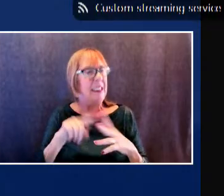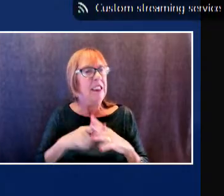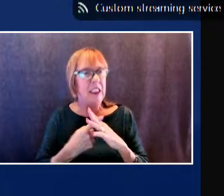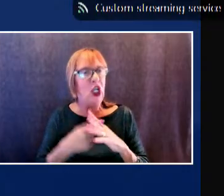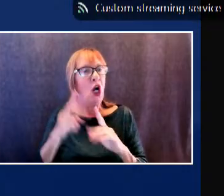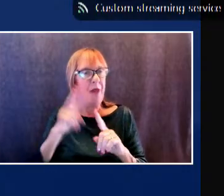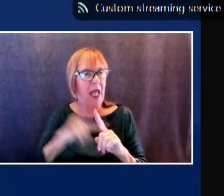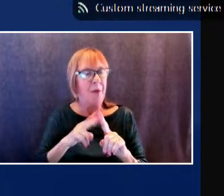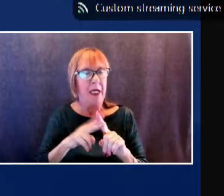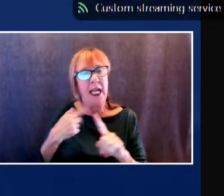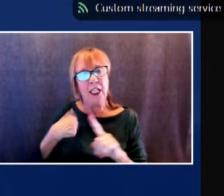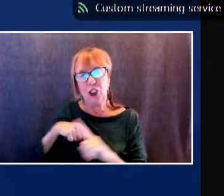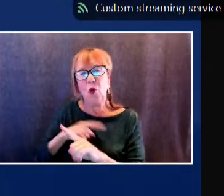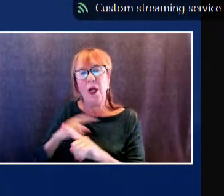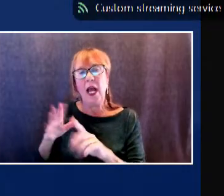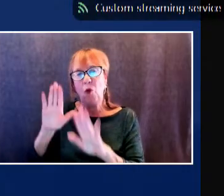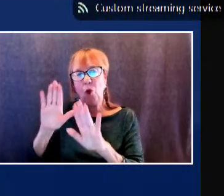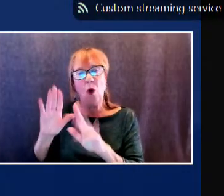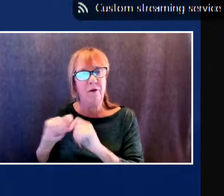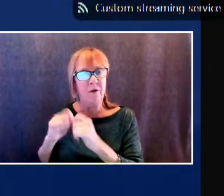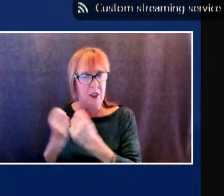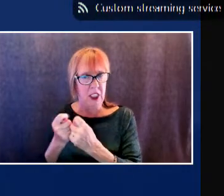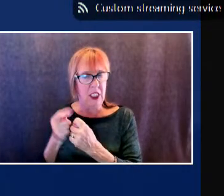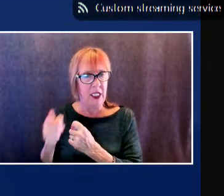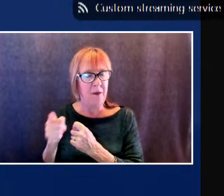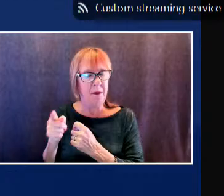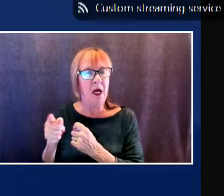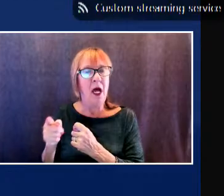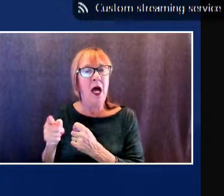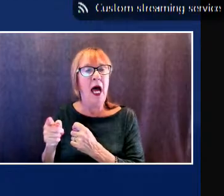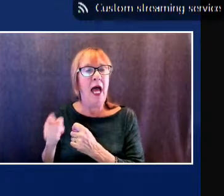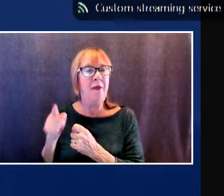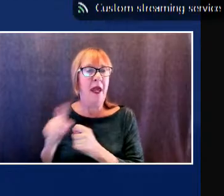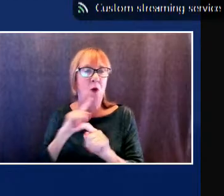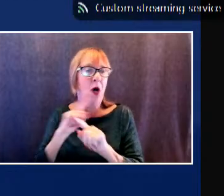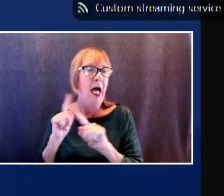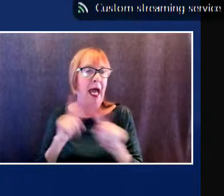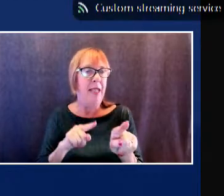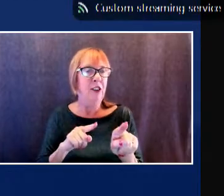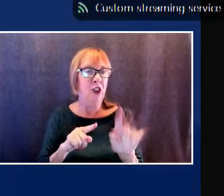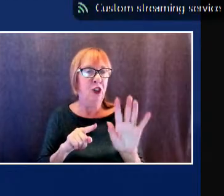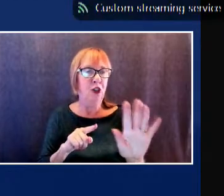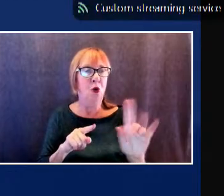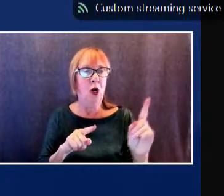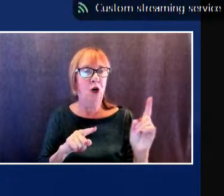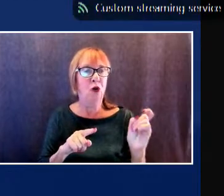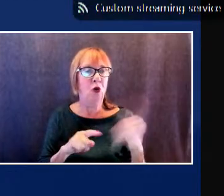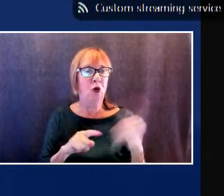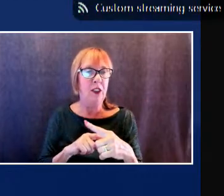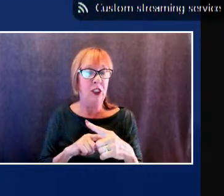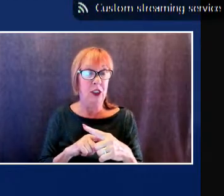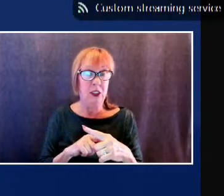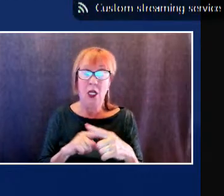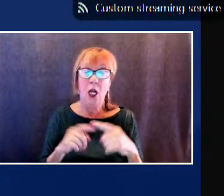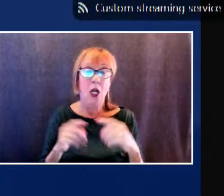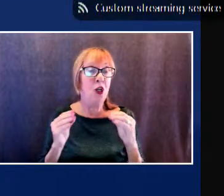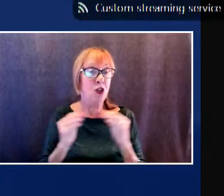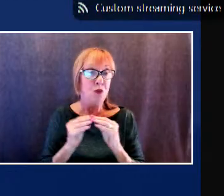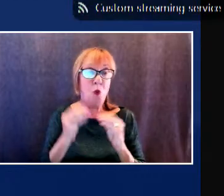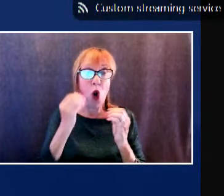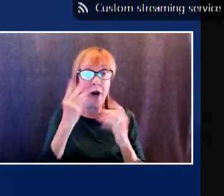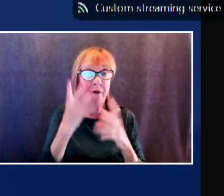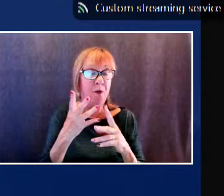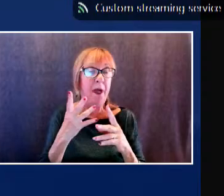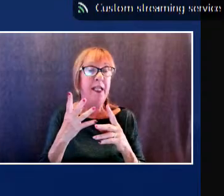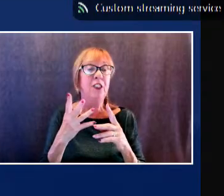We have a great team at our contact center to help answer questions. There's a lot more information about